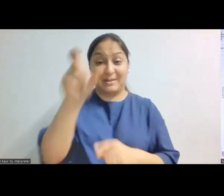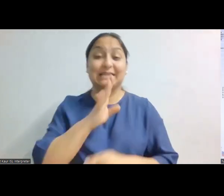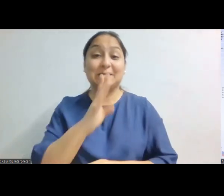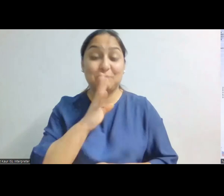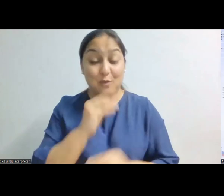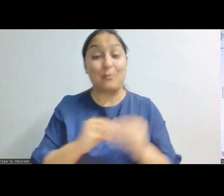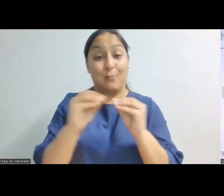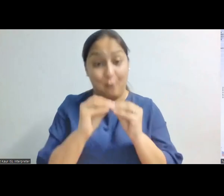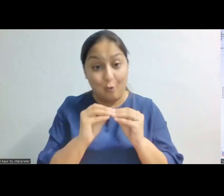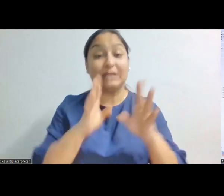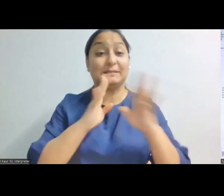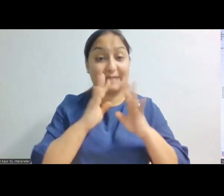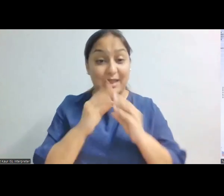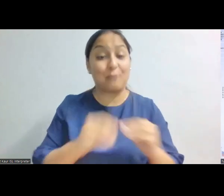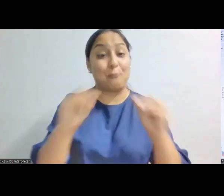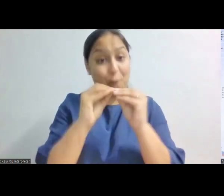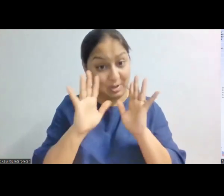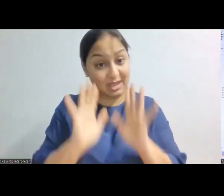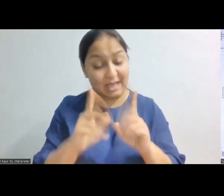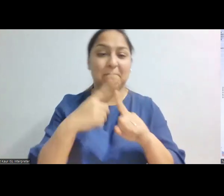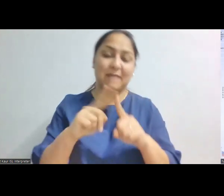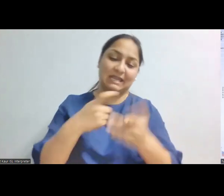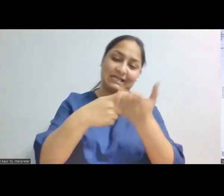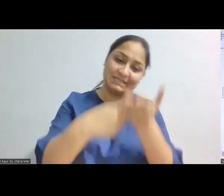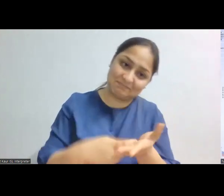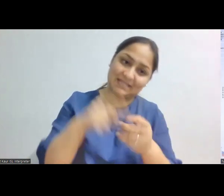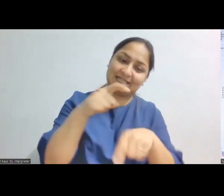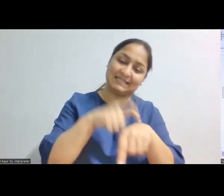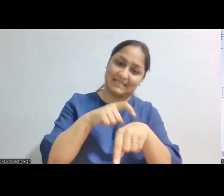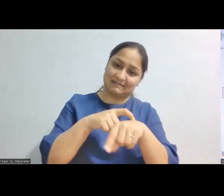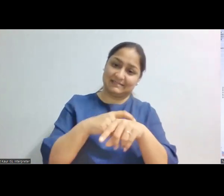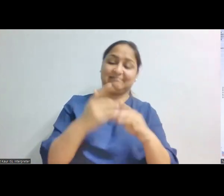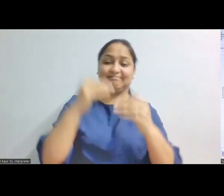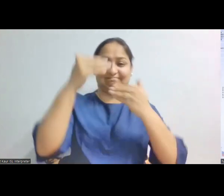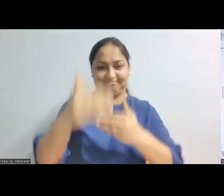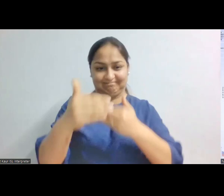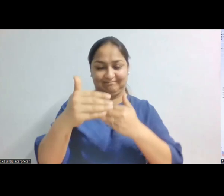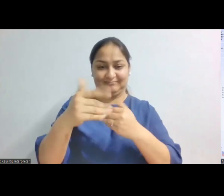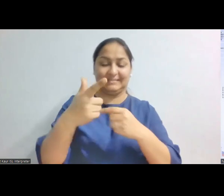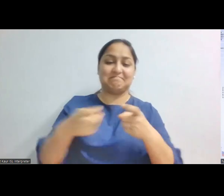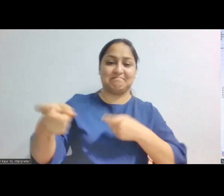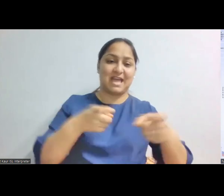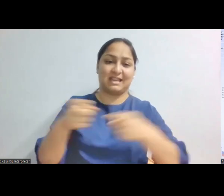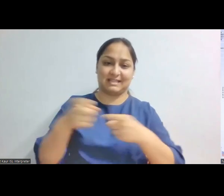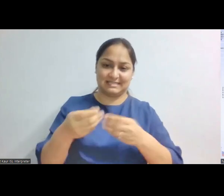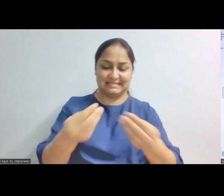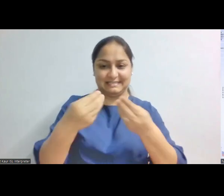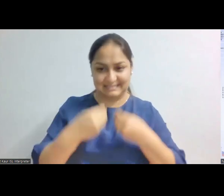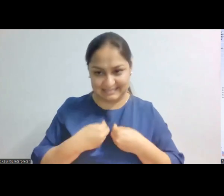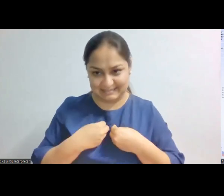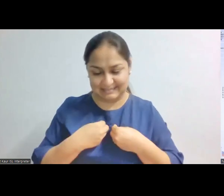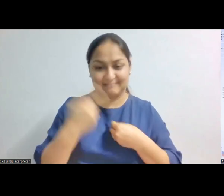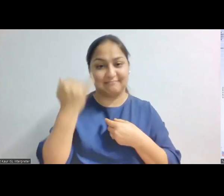had more to speak, but we really respect that you kept the timeline and managed to provide us some